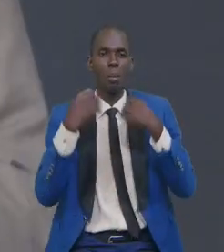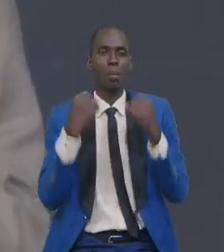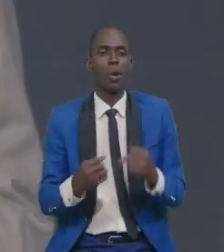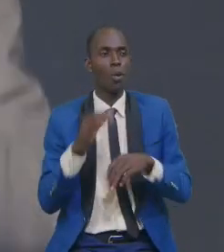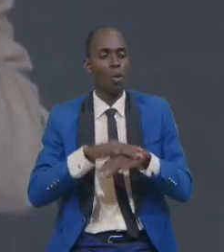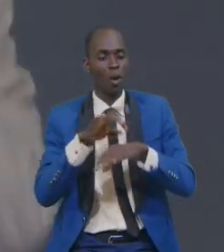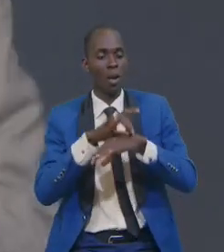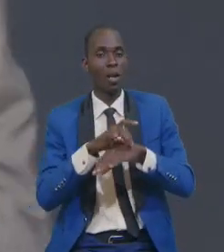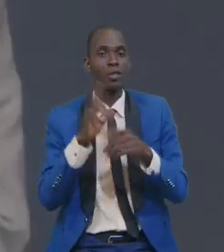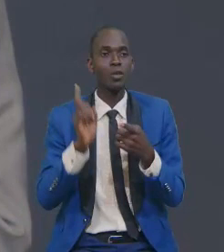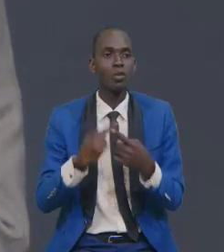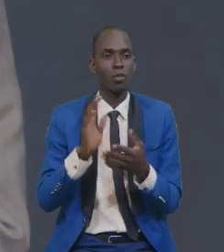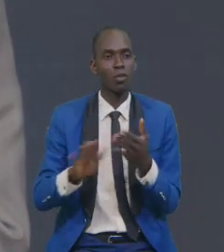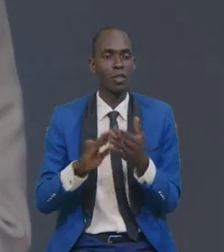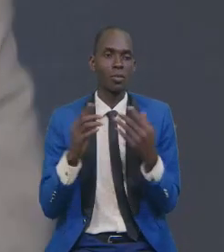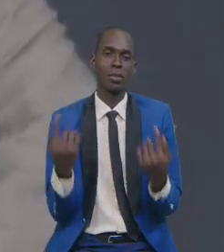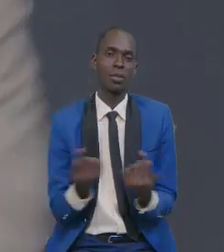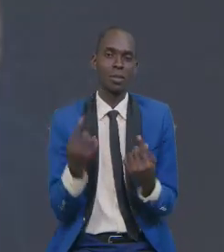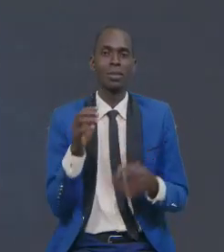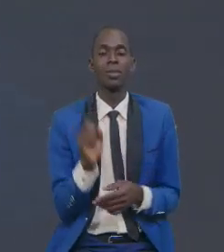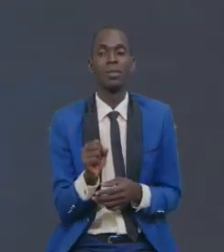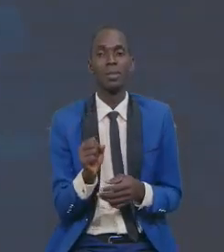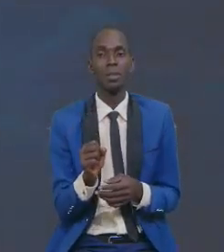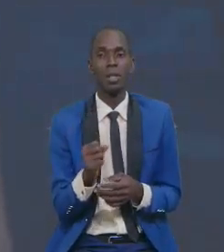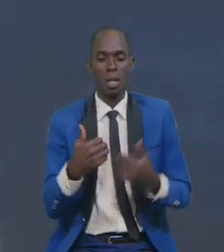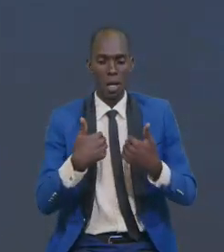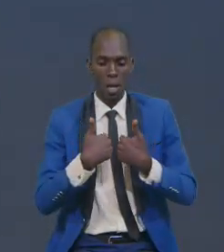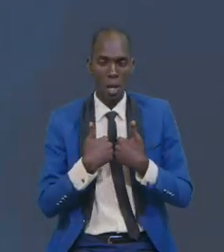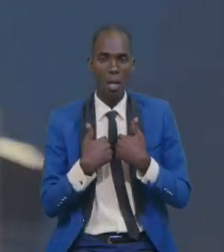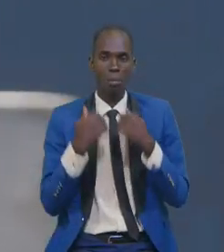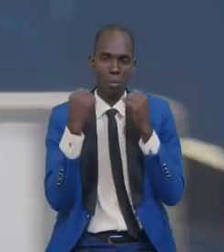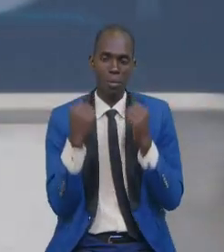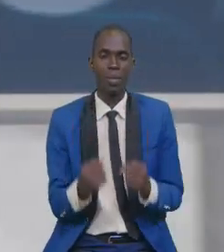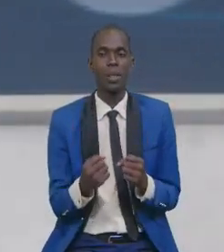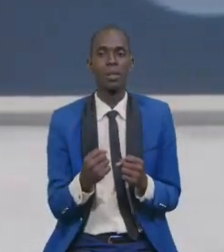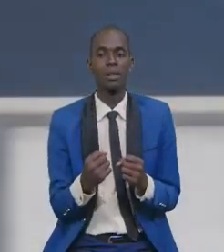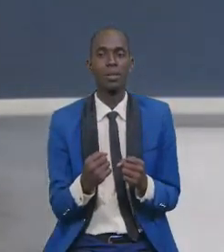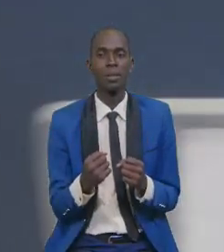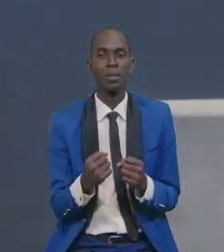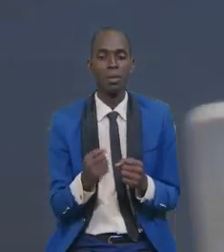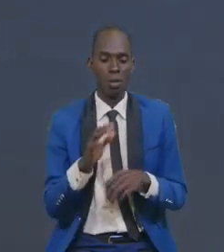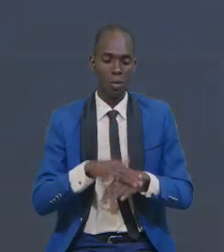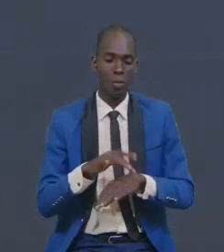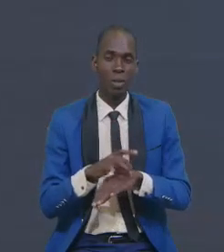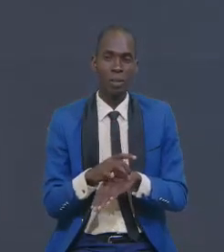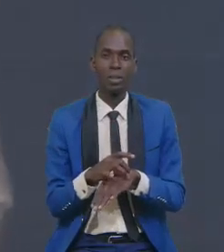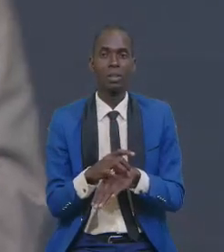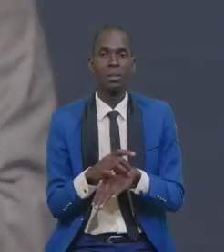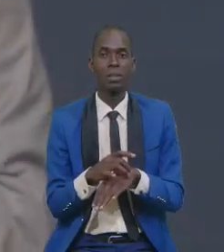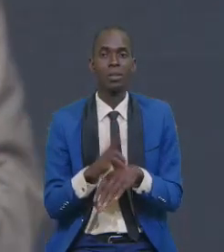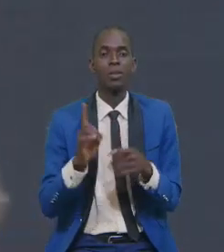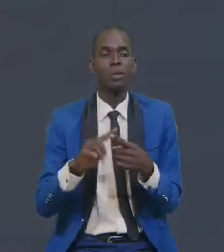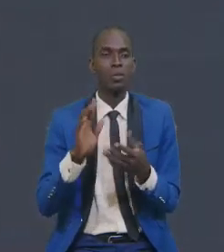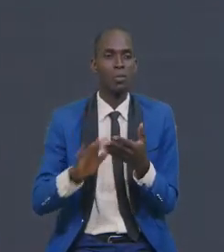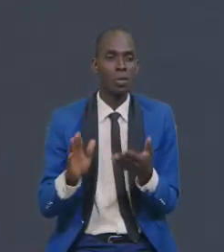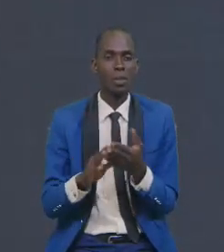to forgive sins. Has power on earth to